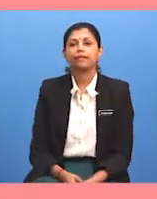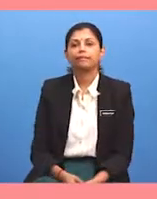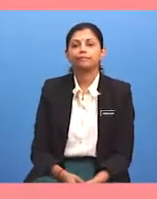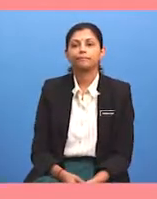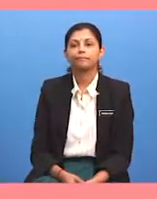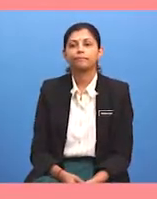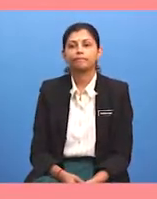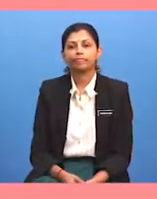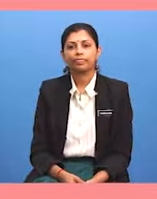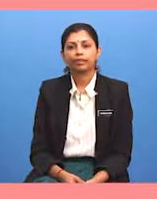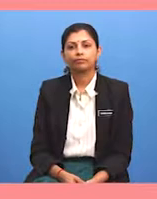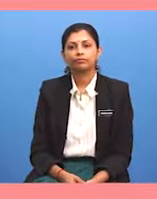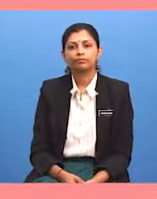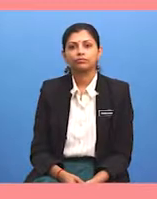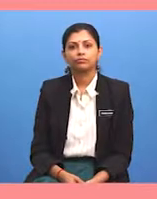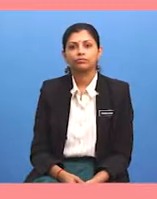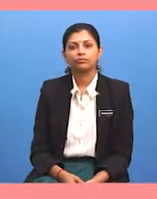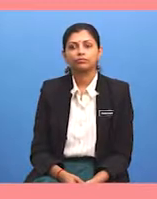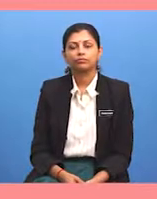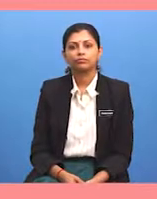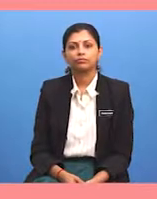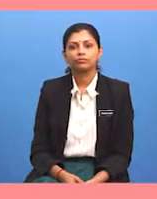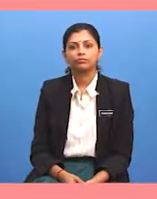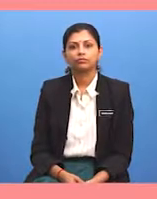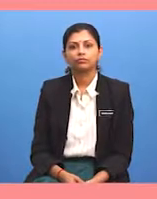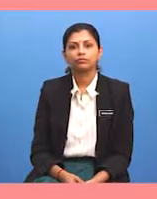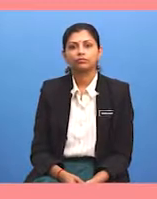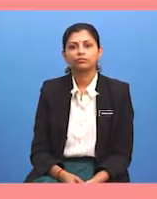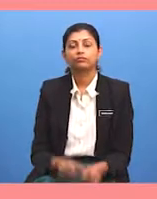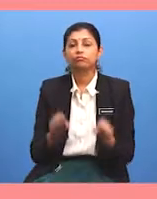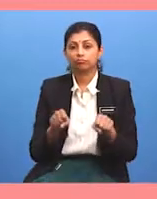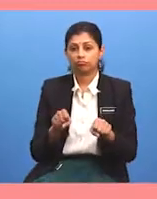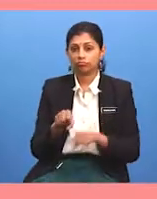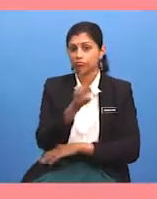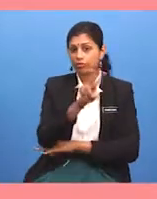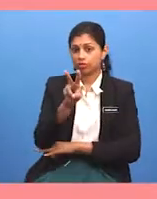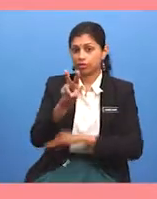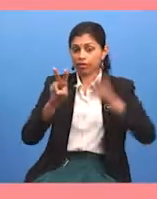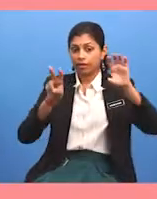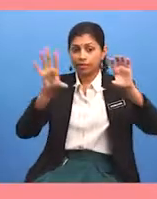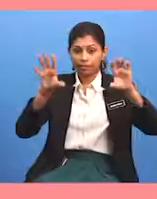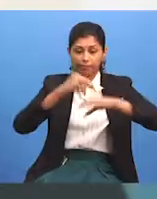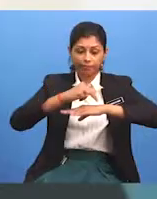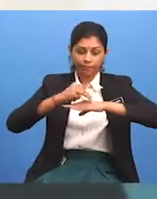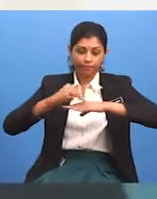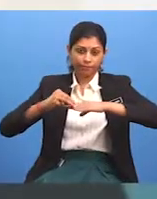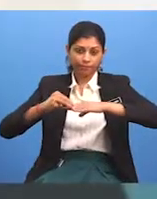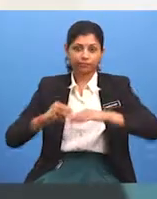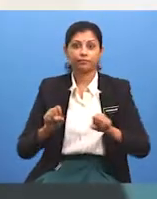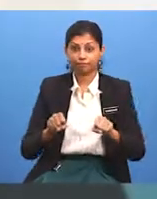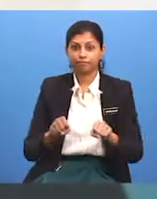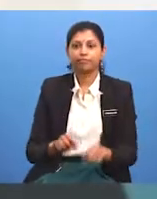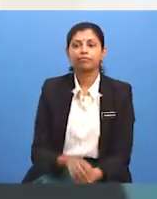two texts. You may do a double bubble map like this.